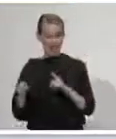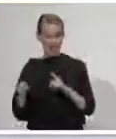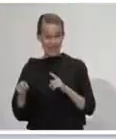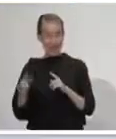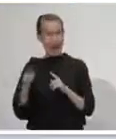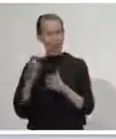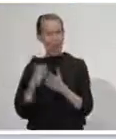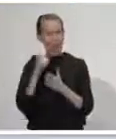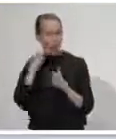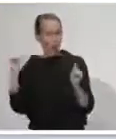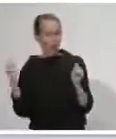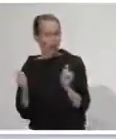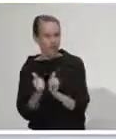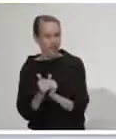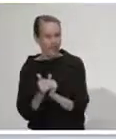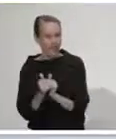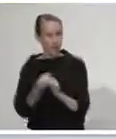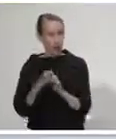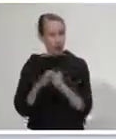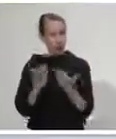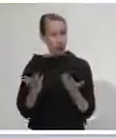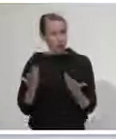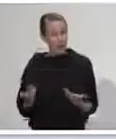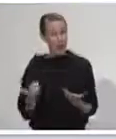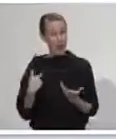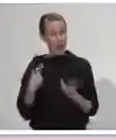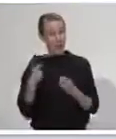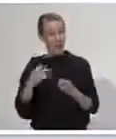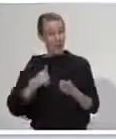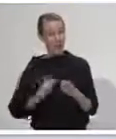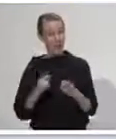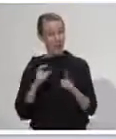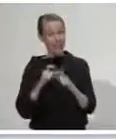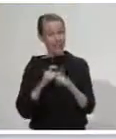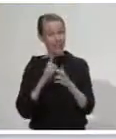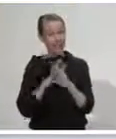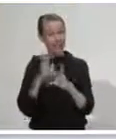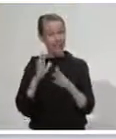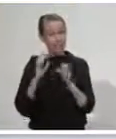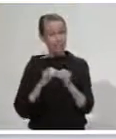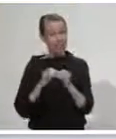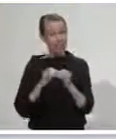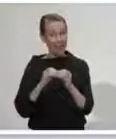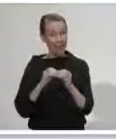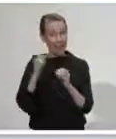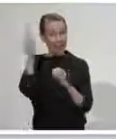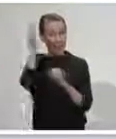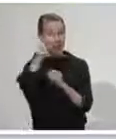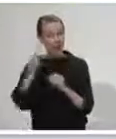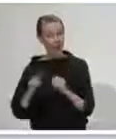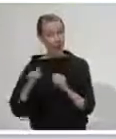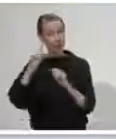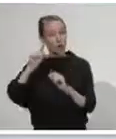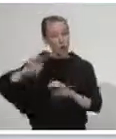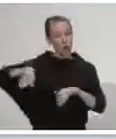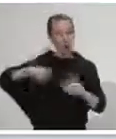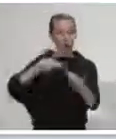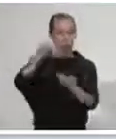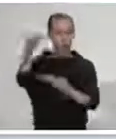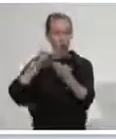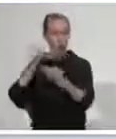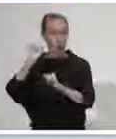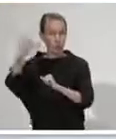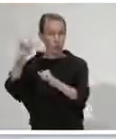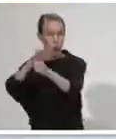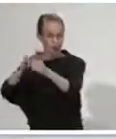from my answers, really leaning on the DHBs to be delivering on the ground. They're the ones setting up the testing protocols within their rural